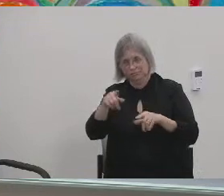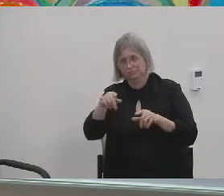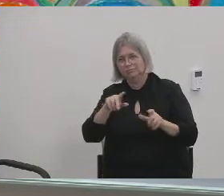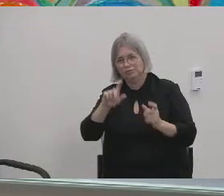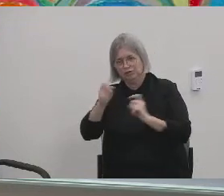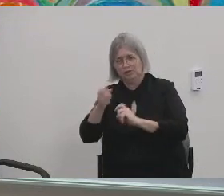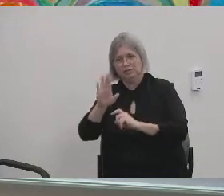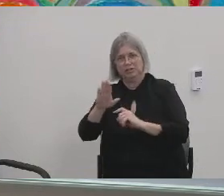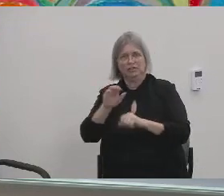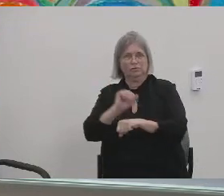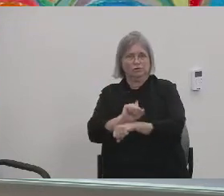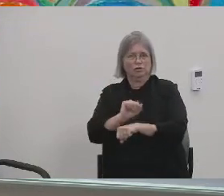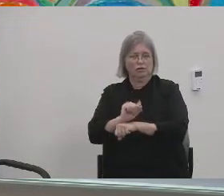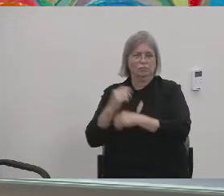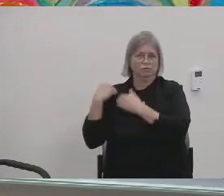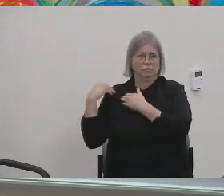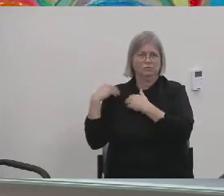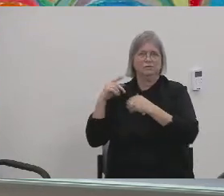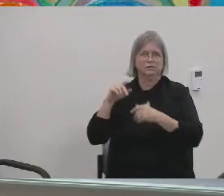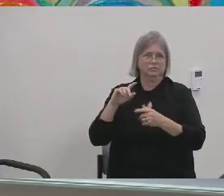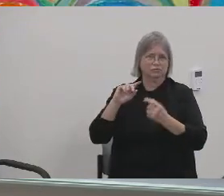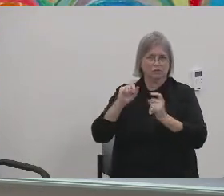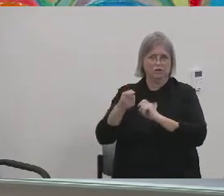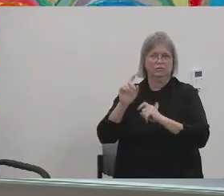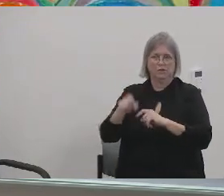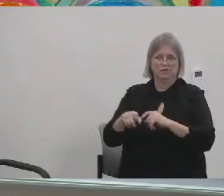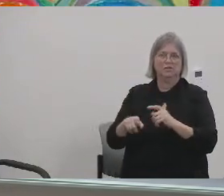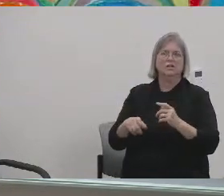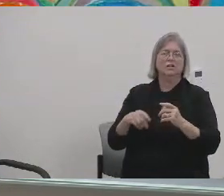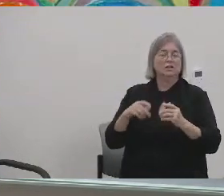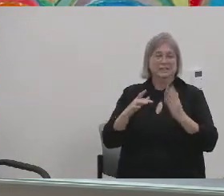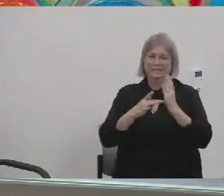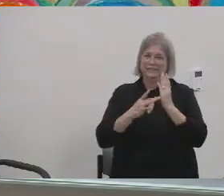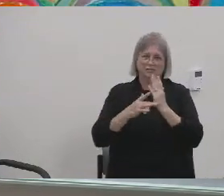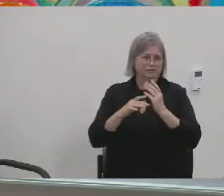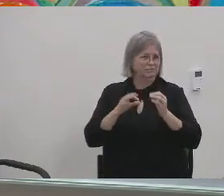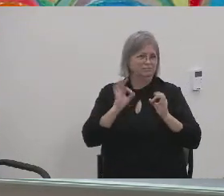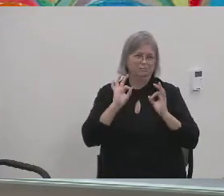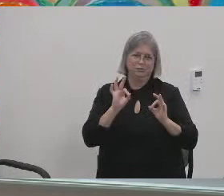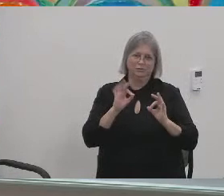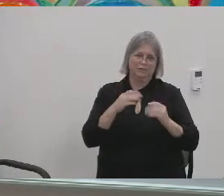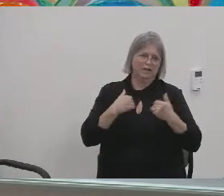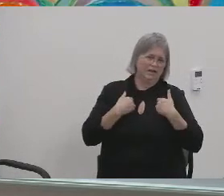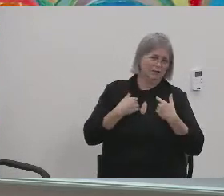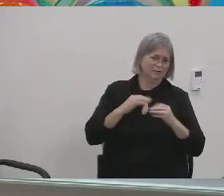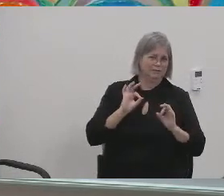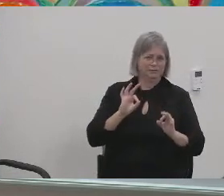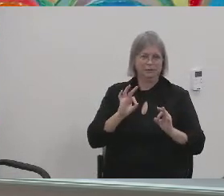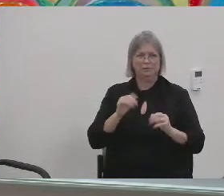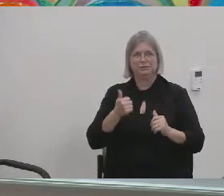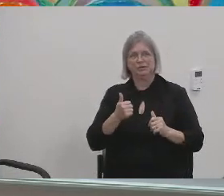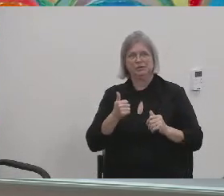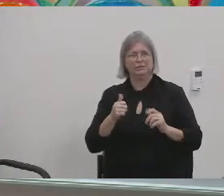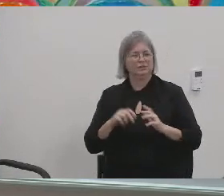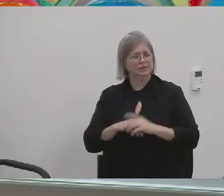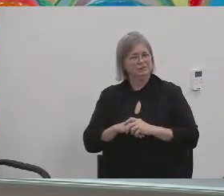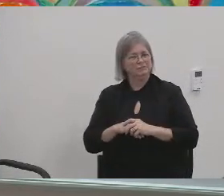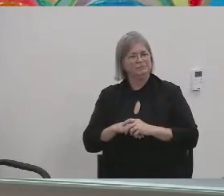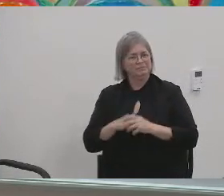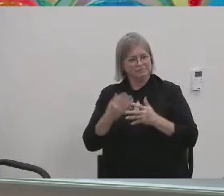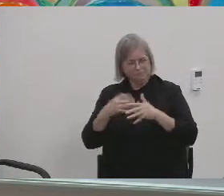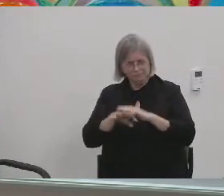But it is the right next step. It's where we are. We've got the tech stuff down. We're working on curriculum now and integration